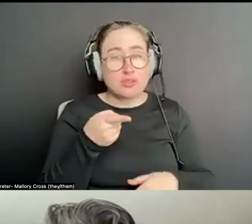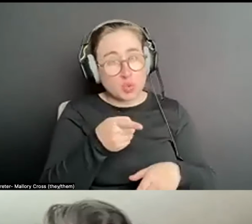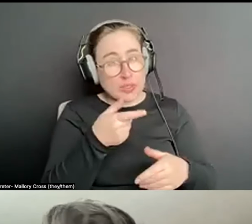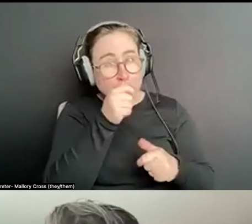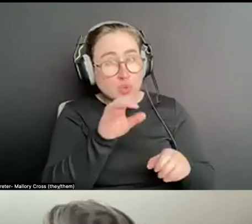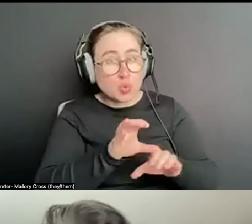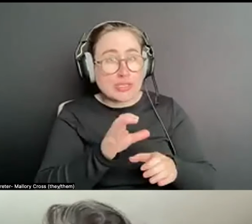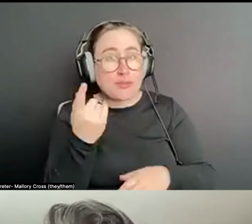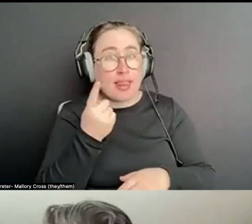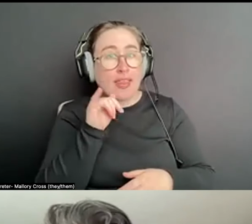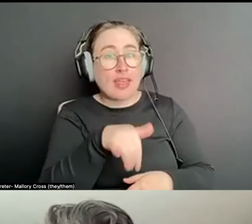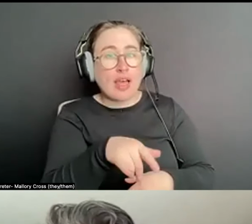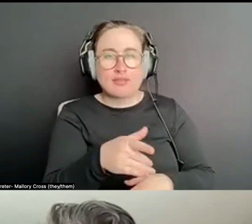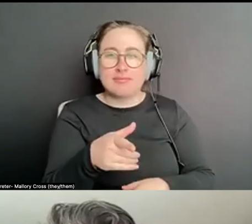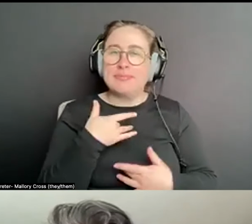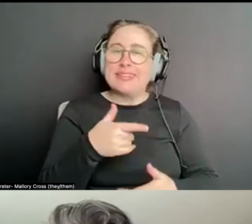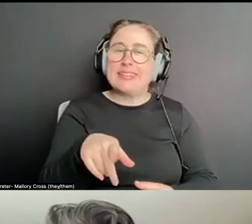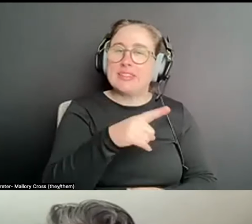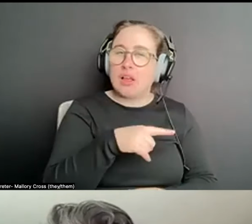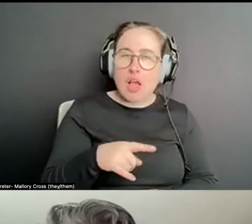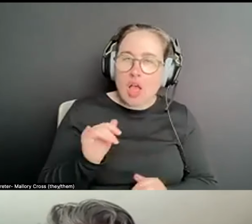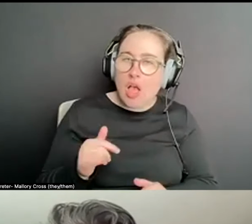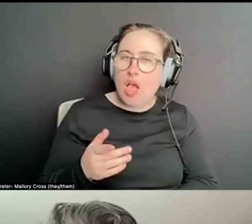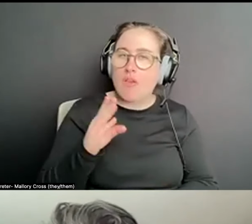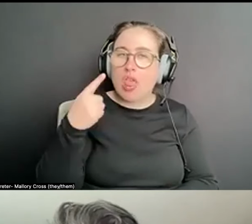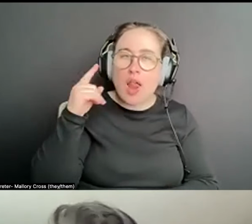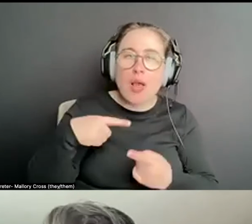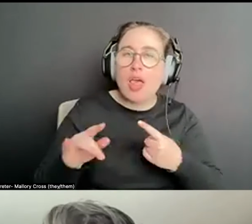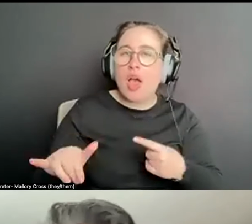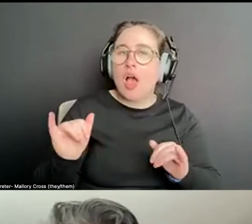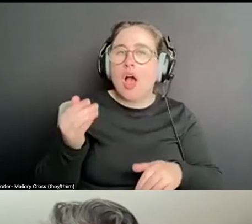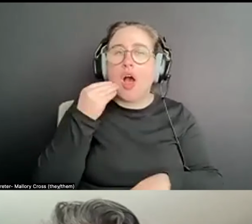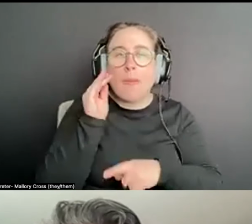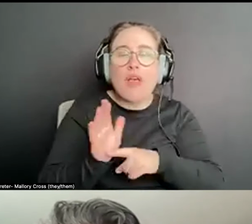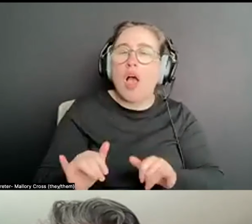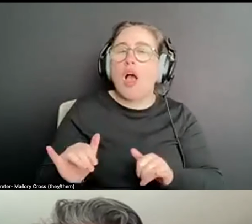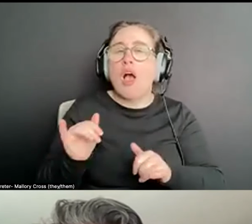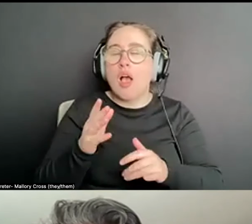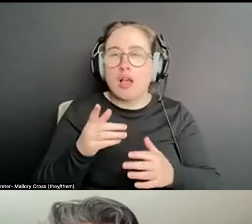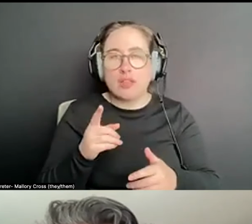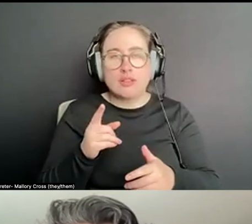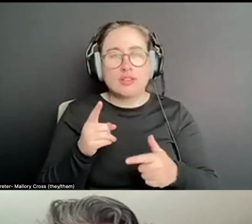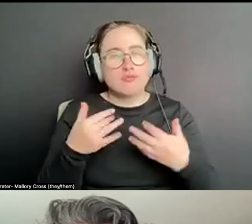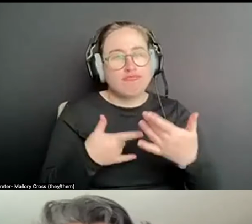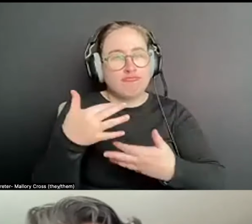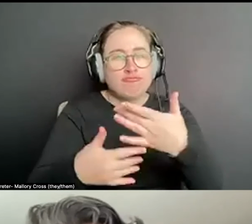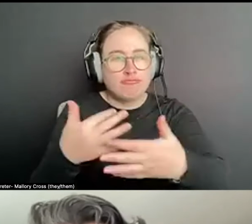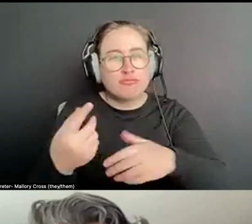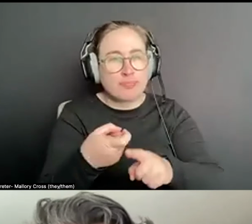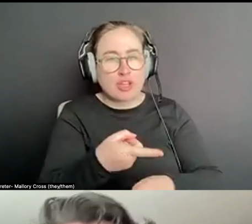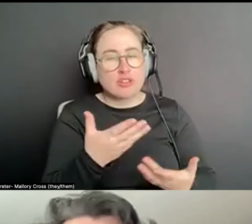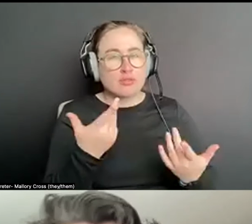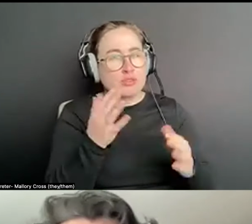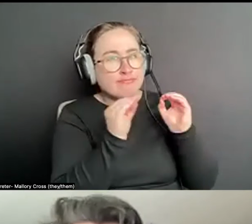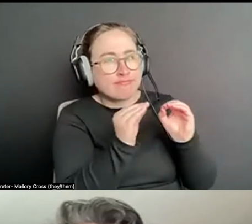occurred to them before. They'd never thought about archives or even home movies. And then we just kind of like expanded their you know, minds about a